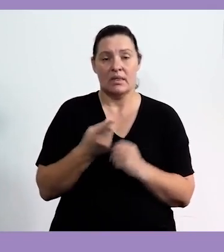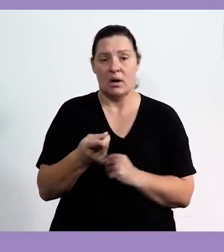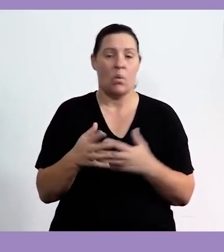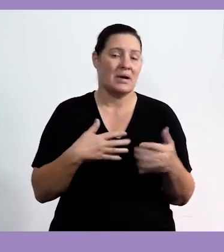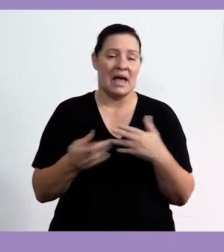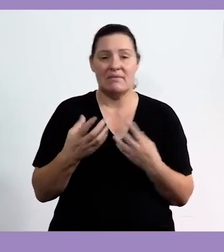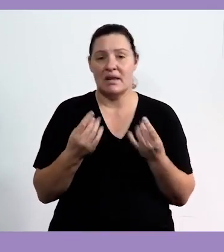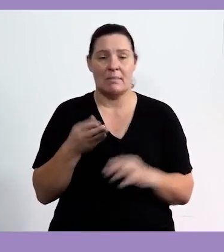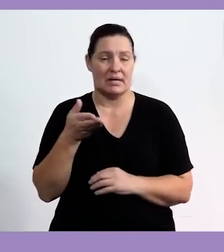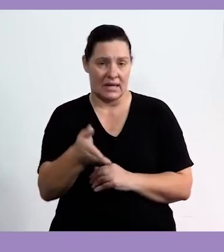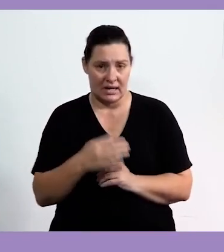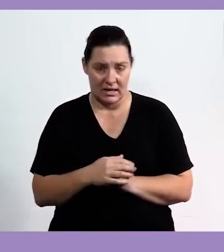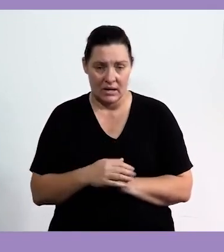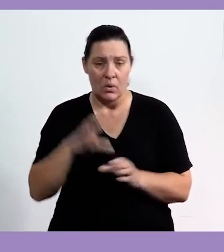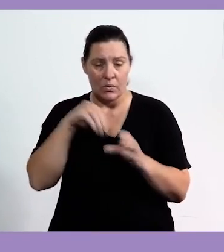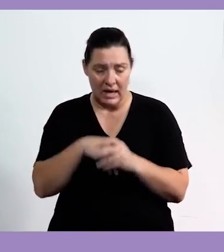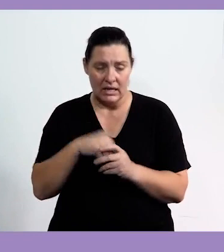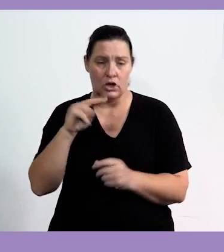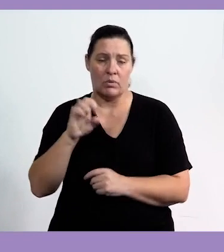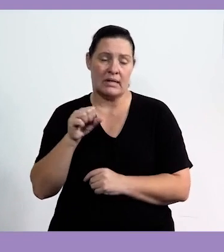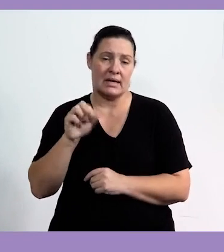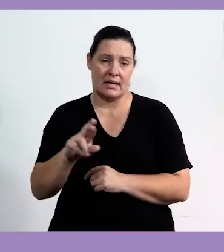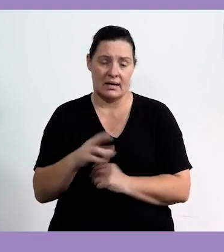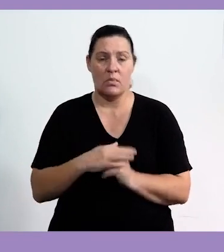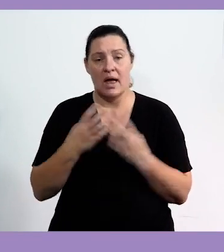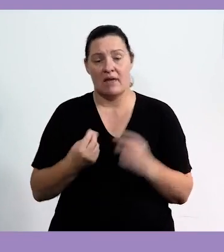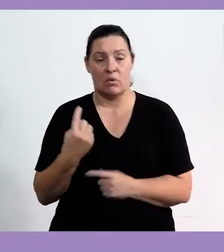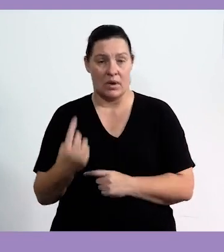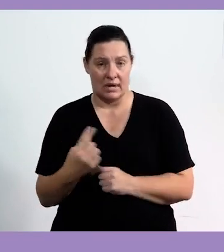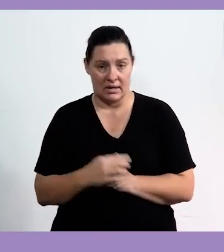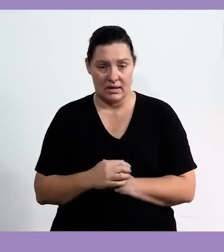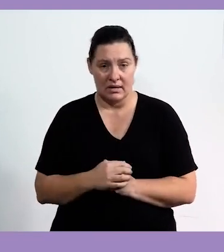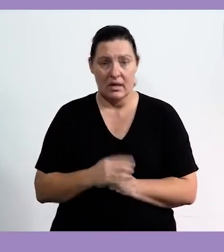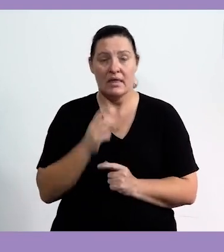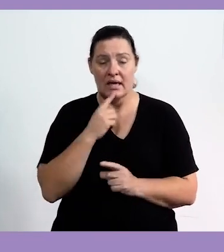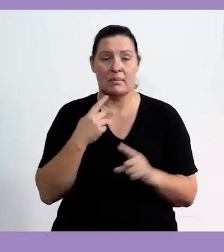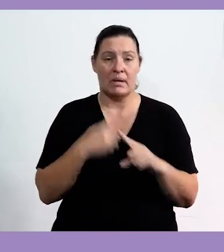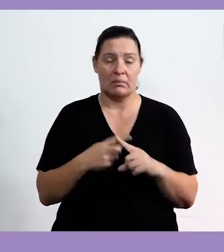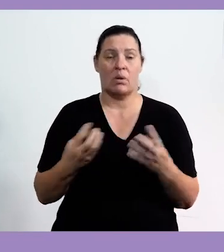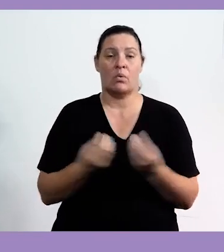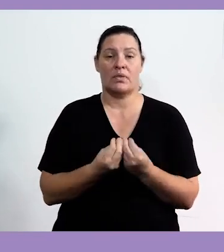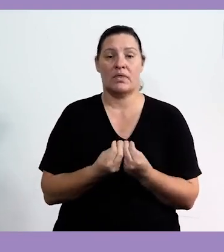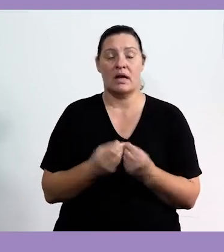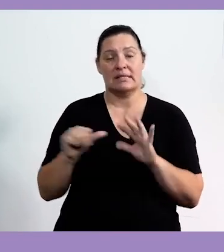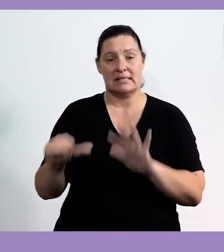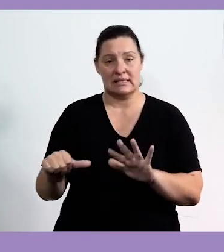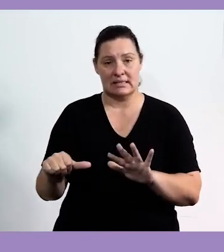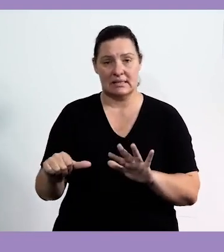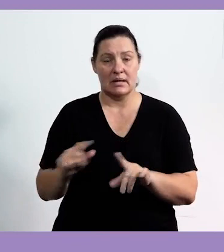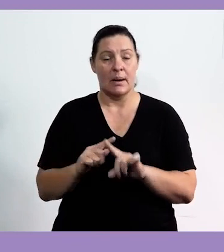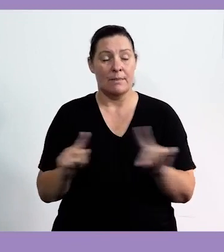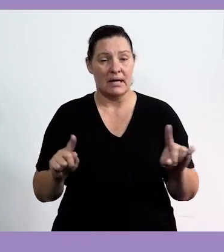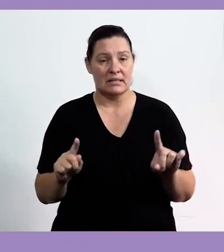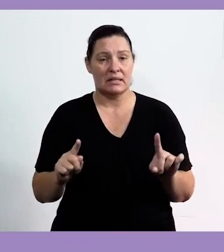multiply with whatever number is there in the numerator. We have our 1, and that is going to multiply with our